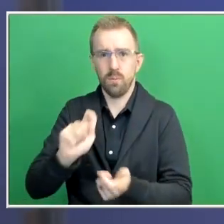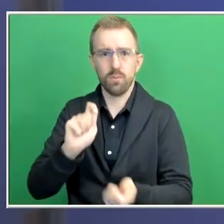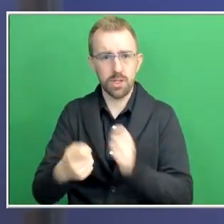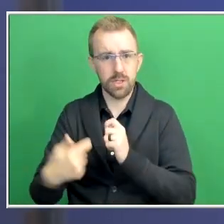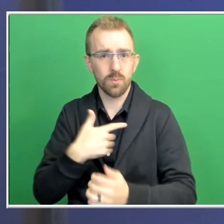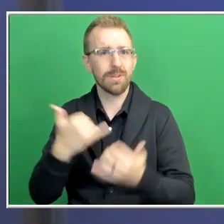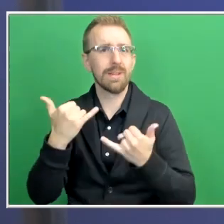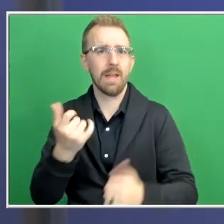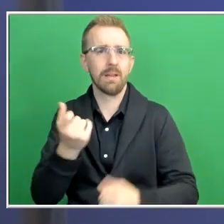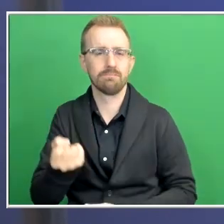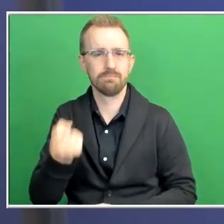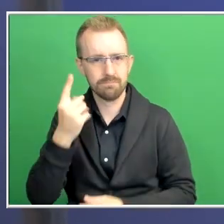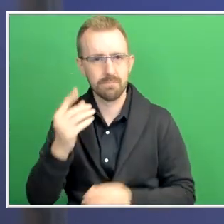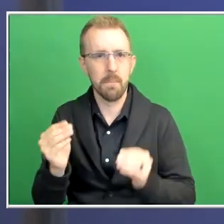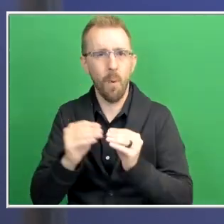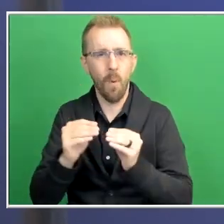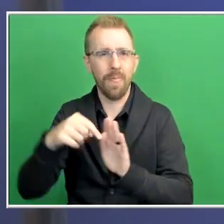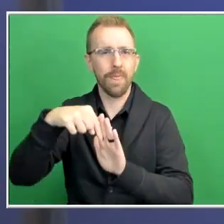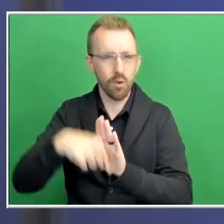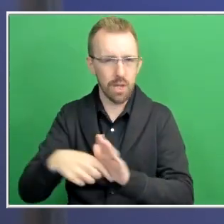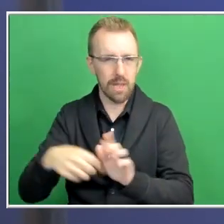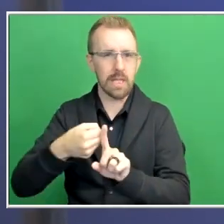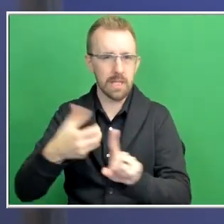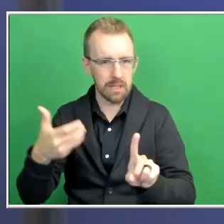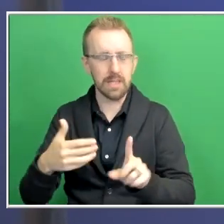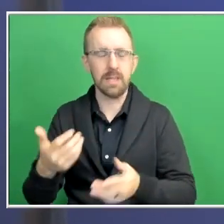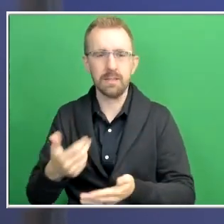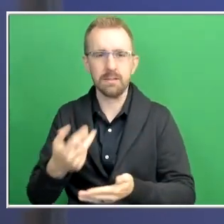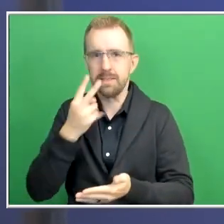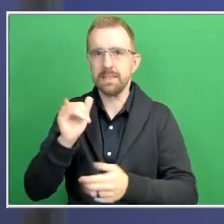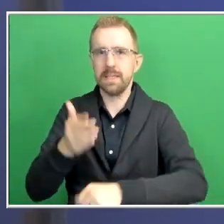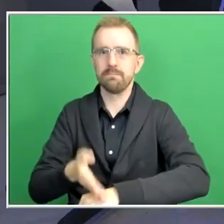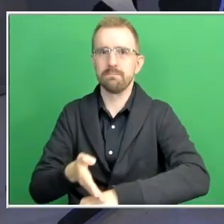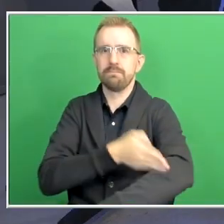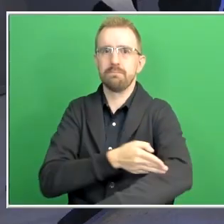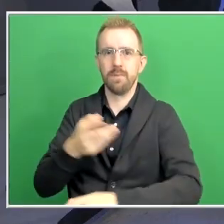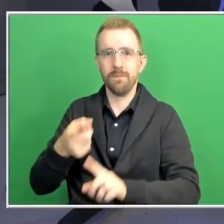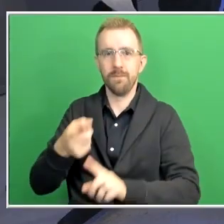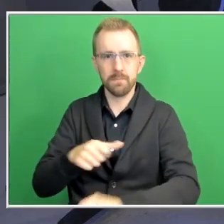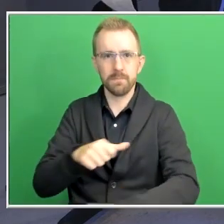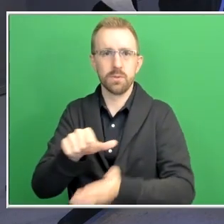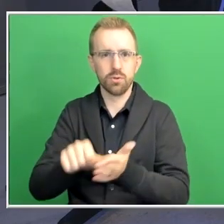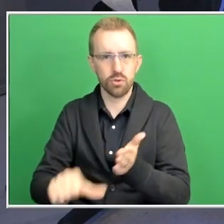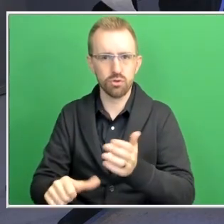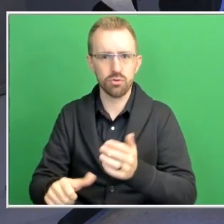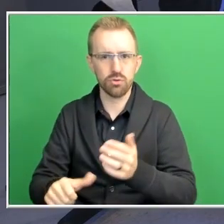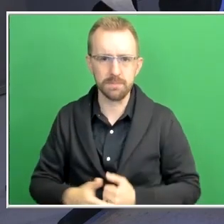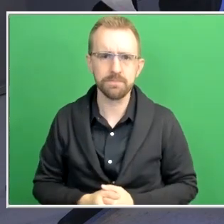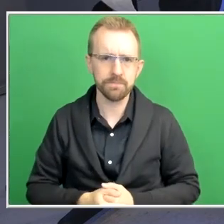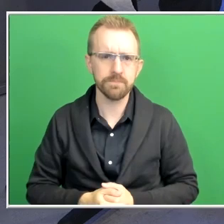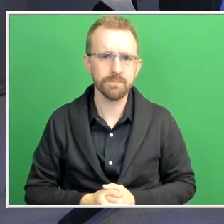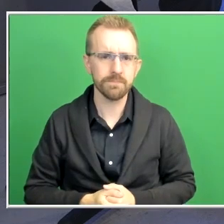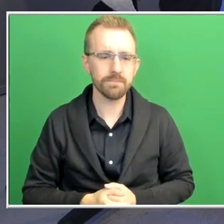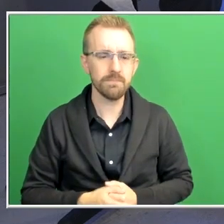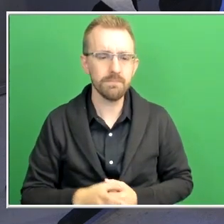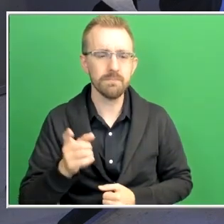understand much more thoroughly that really sees the enhanced benefits from bariatric surgery. The gut does have a mind of its own. And we